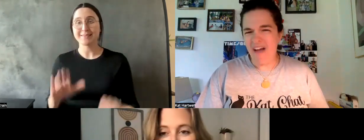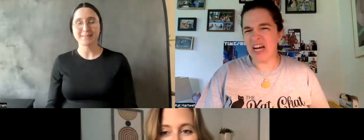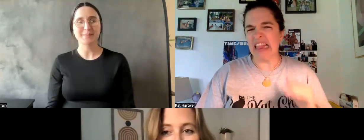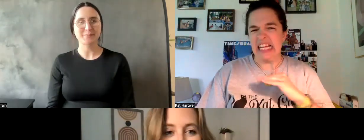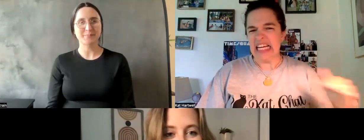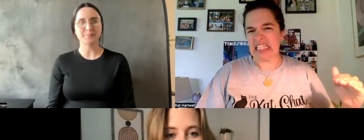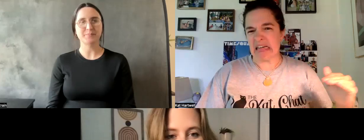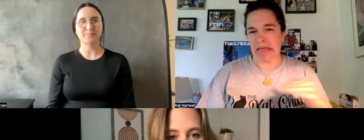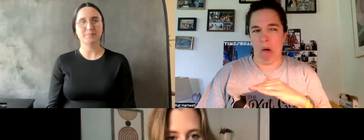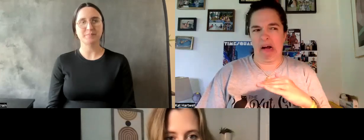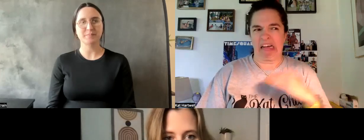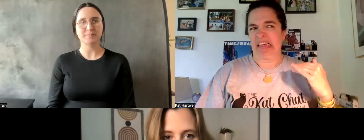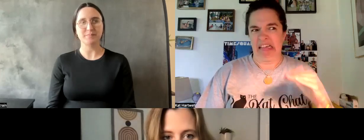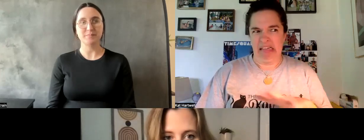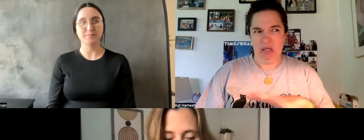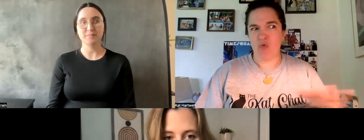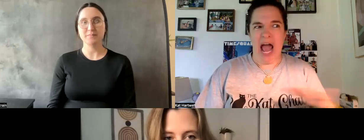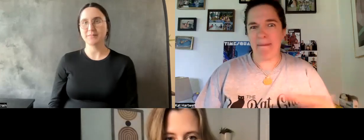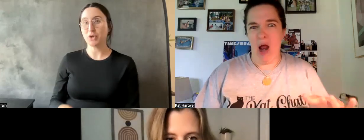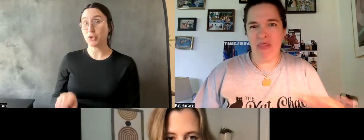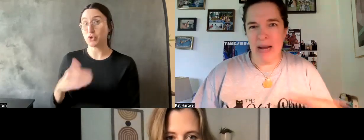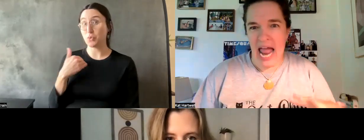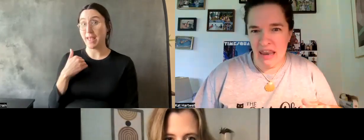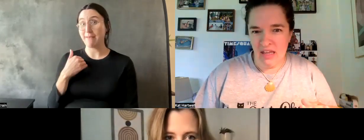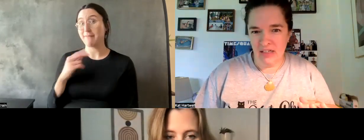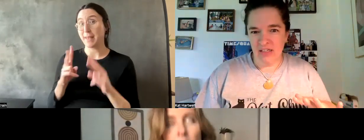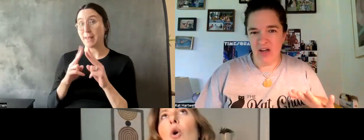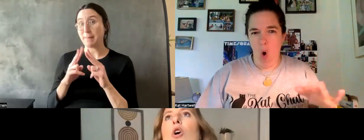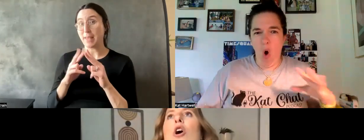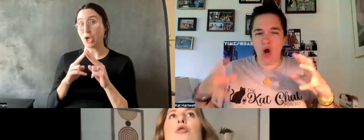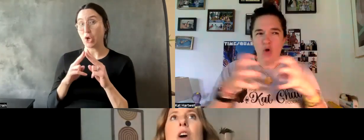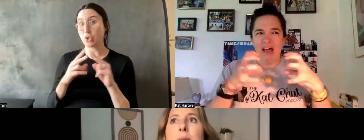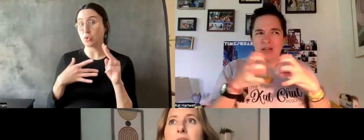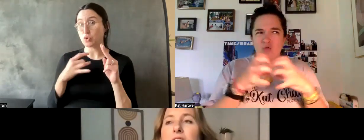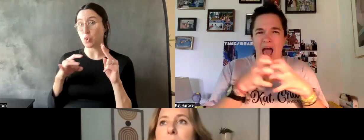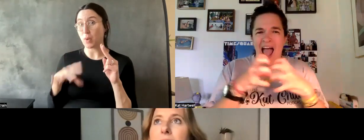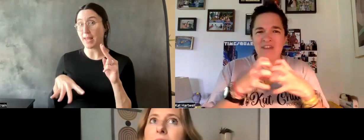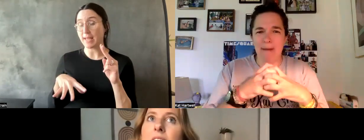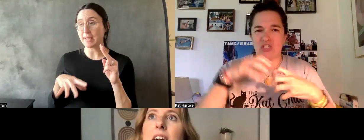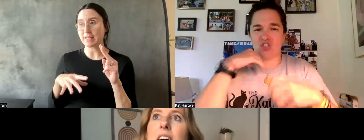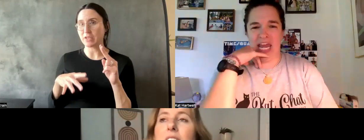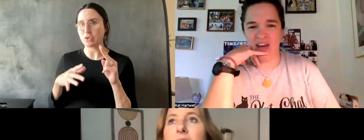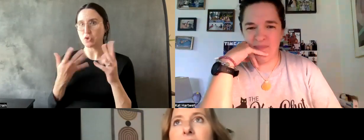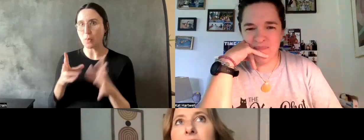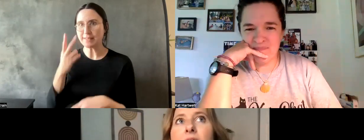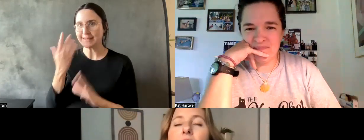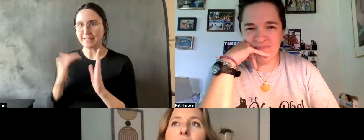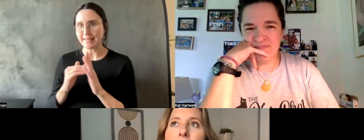You have a lead or do not pair them again. Oh, Or do not pair them a again.